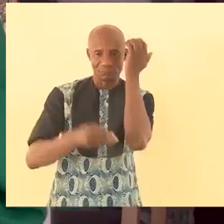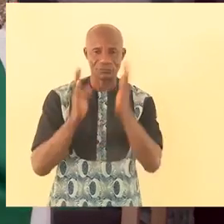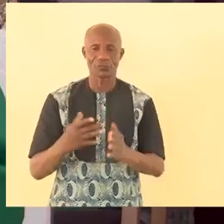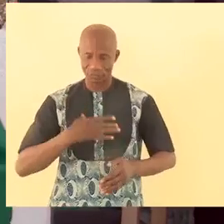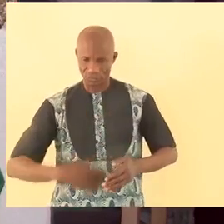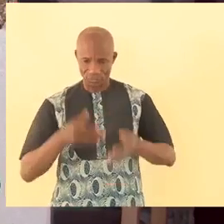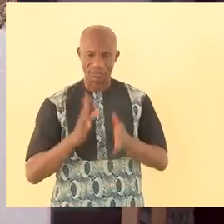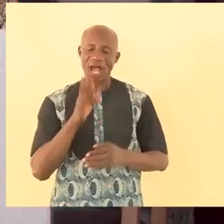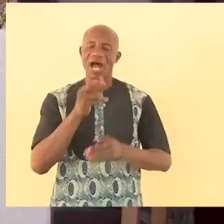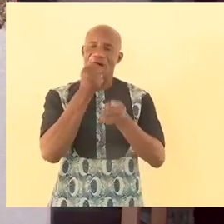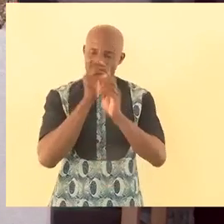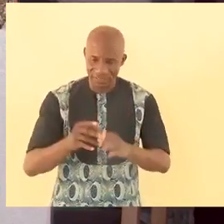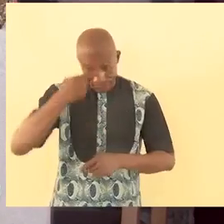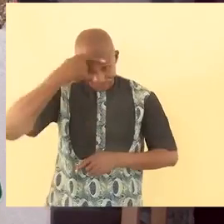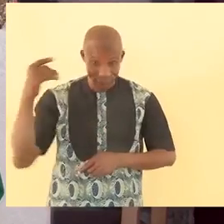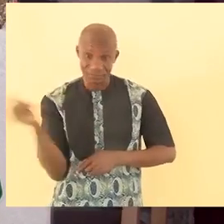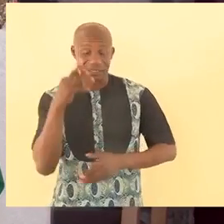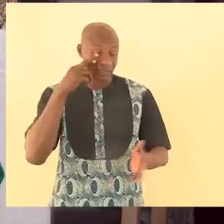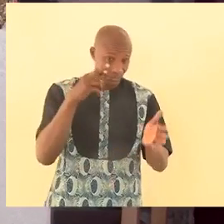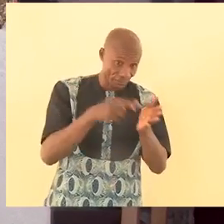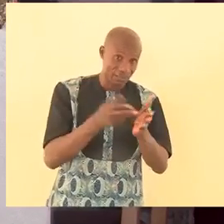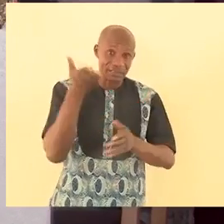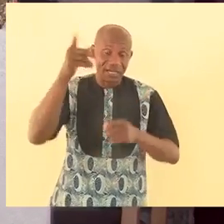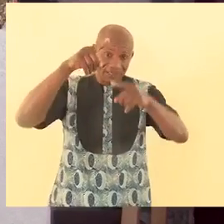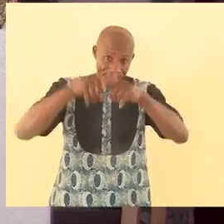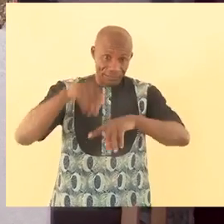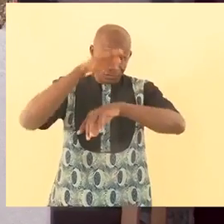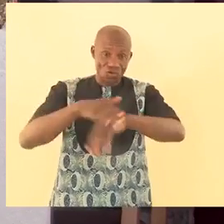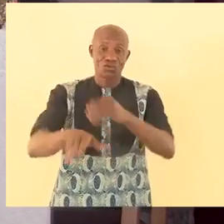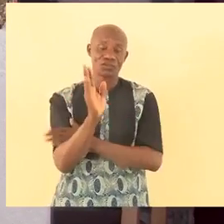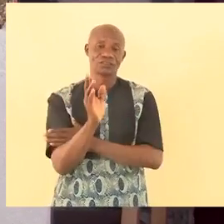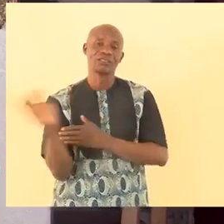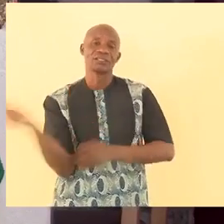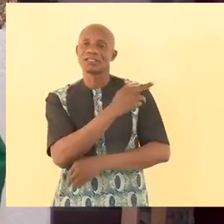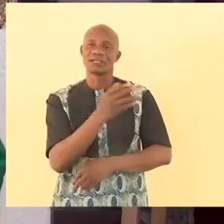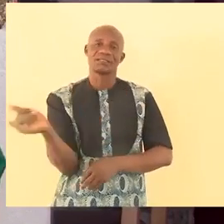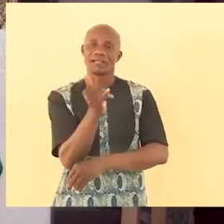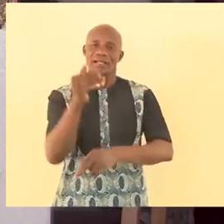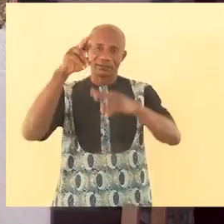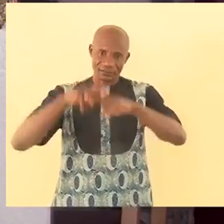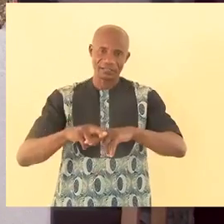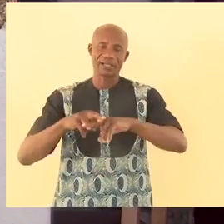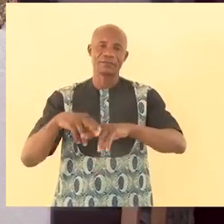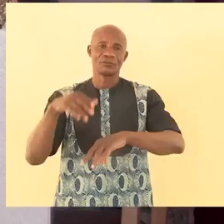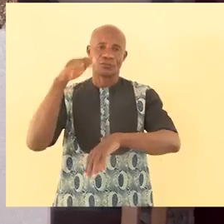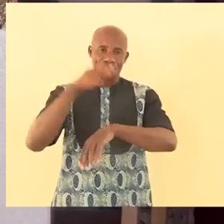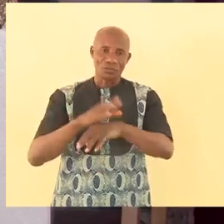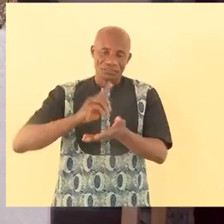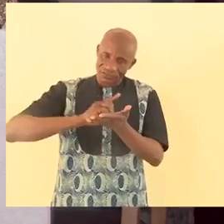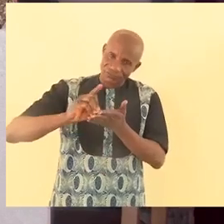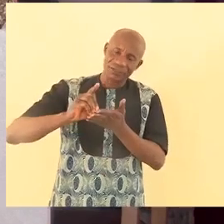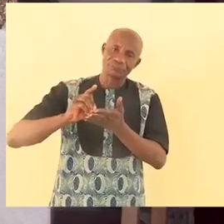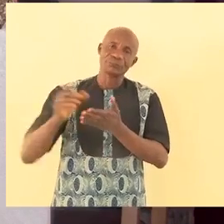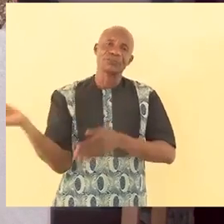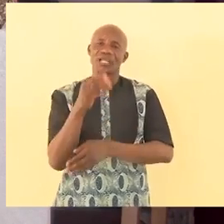The poor and hungry are blessed because they recognize their dependence on God. They rely on divine providence. They